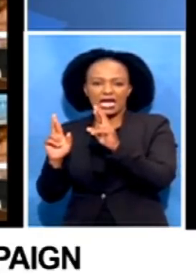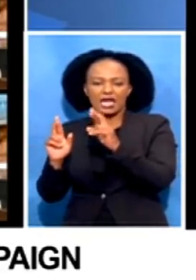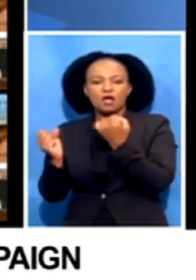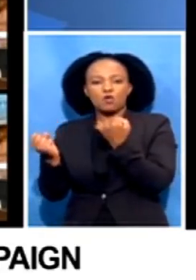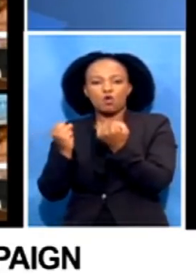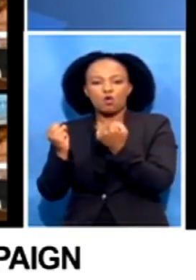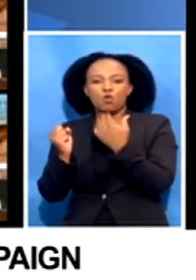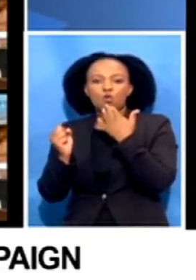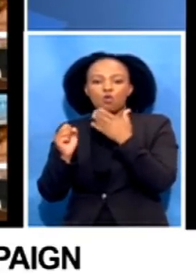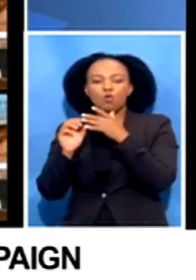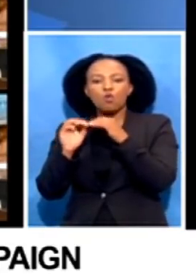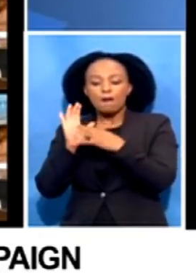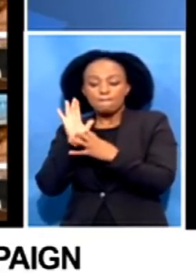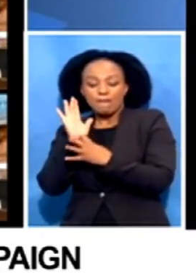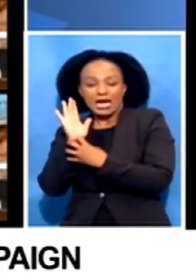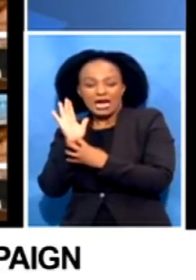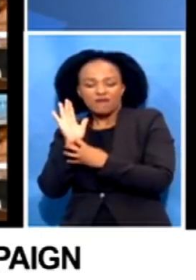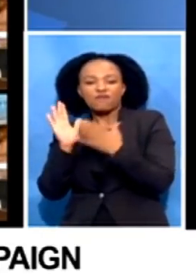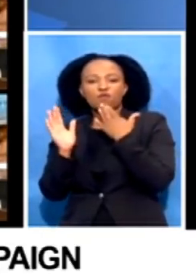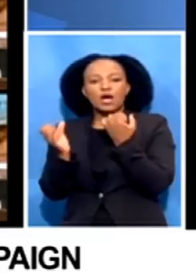says because